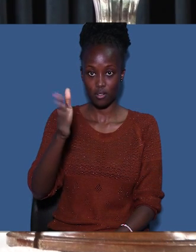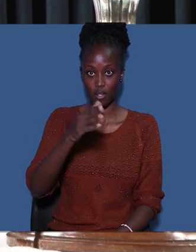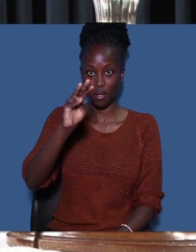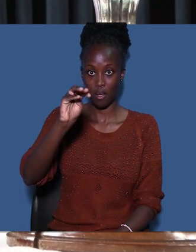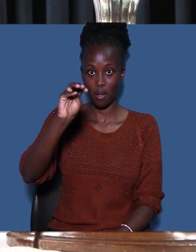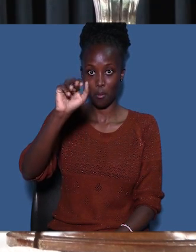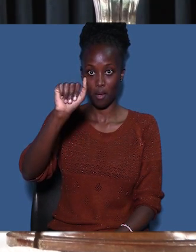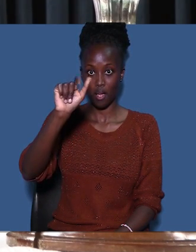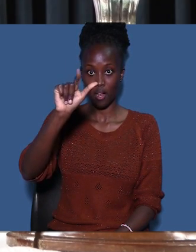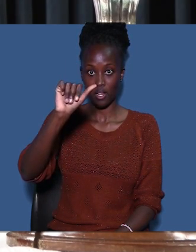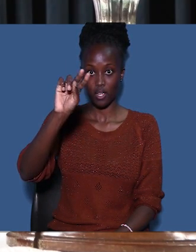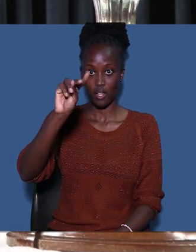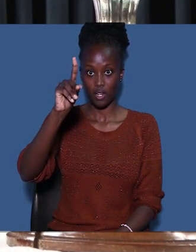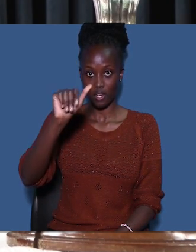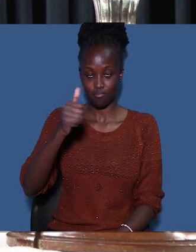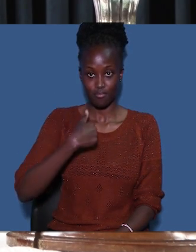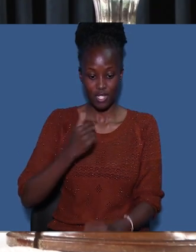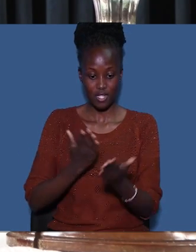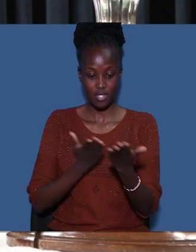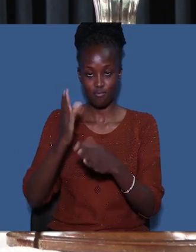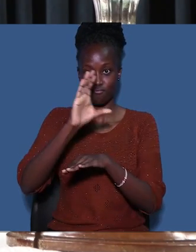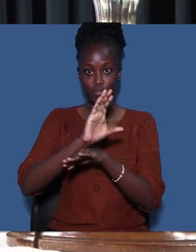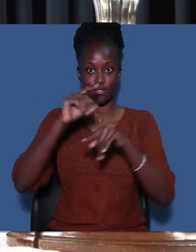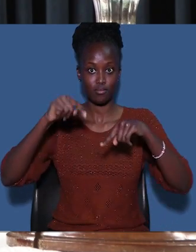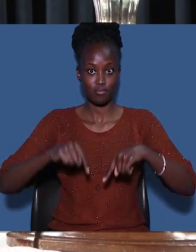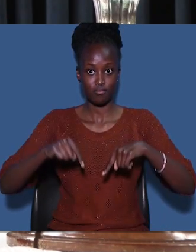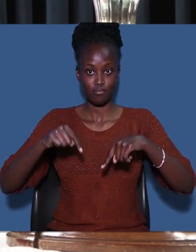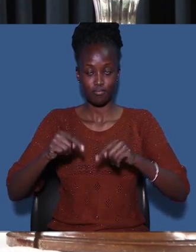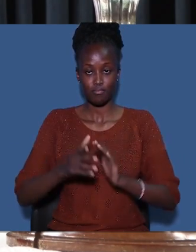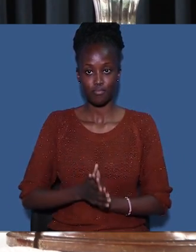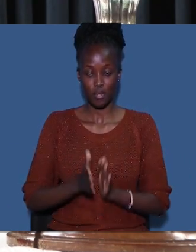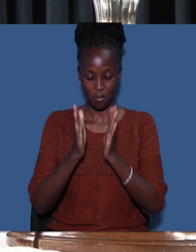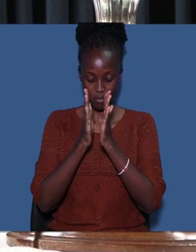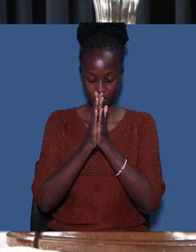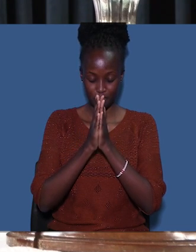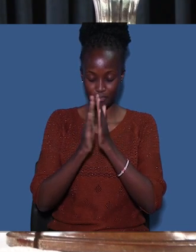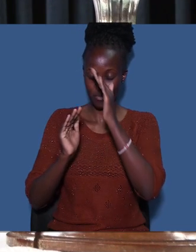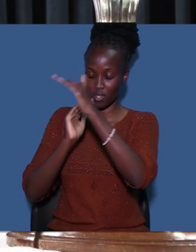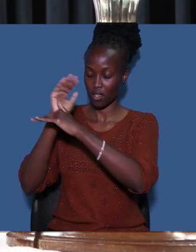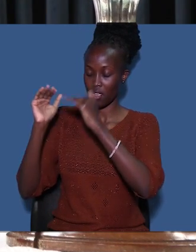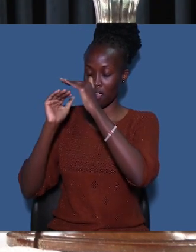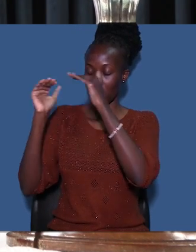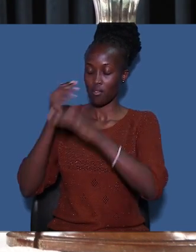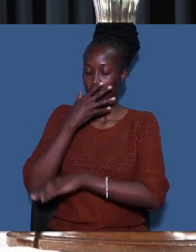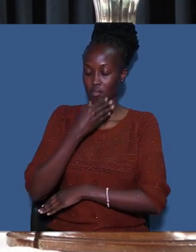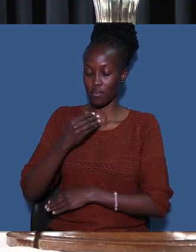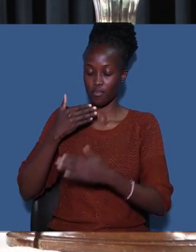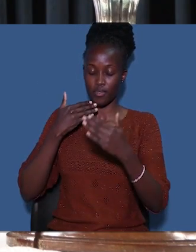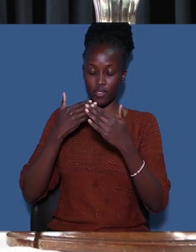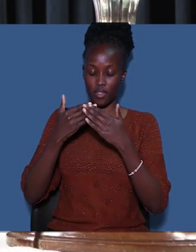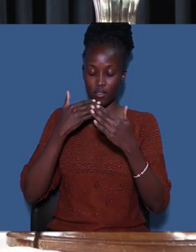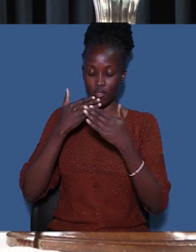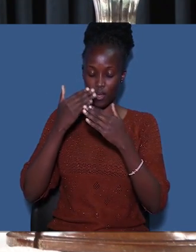Nairobi. Let us pray. Heavenly Father, we just want to thank you so much for the gift of